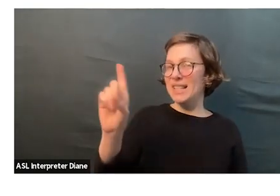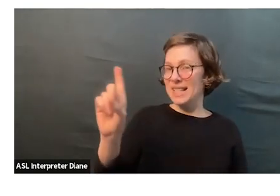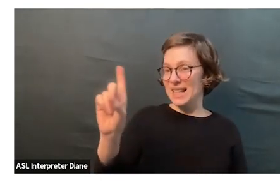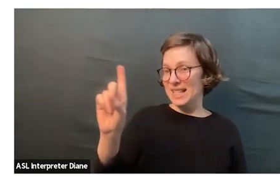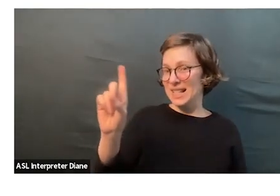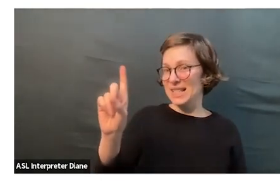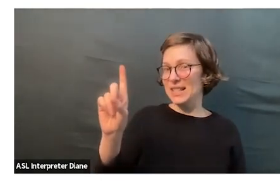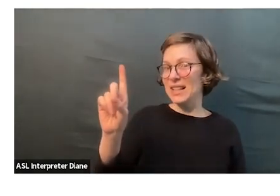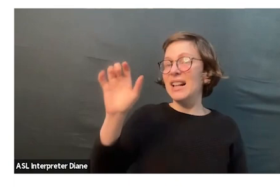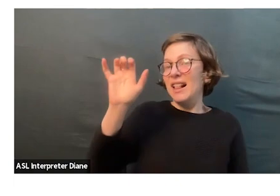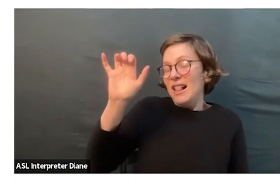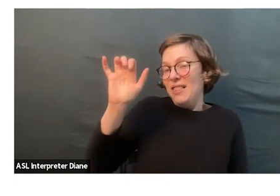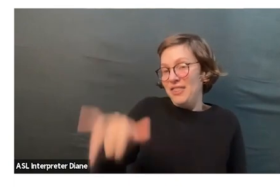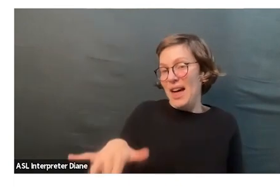whereas